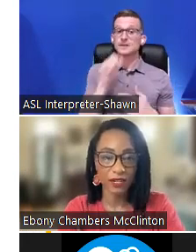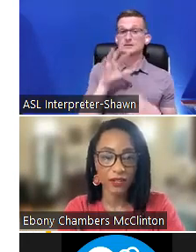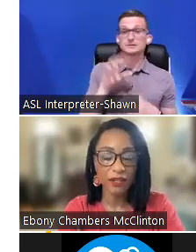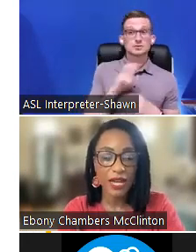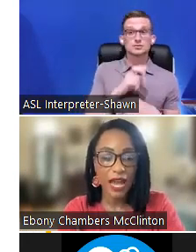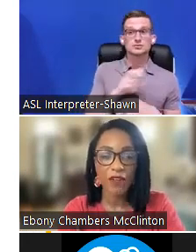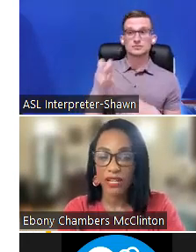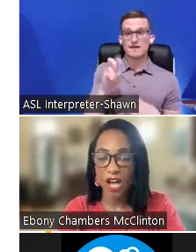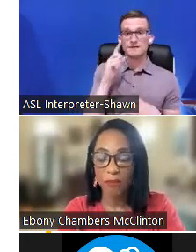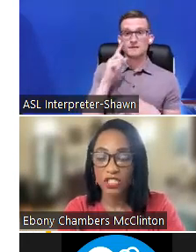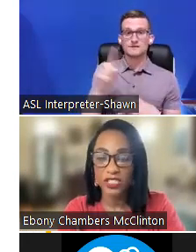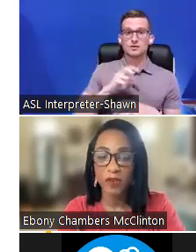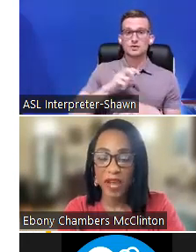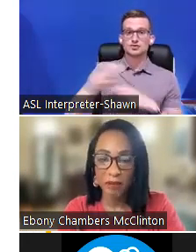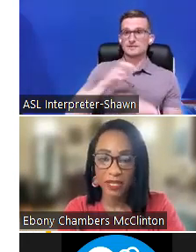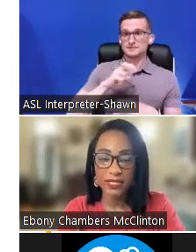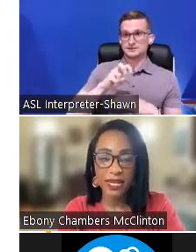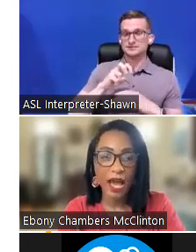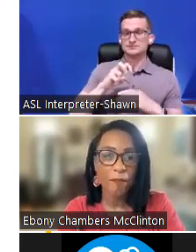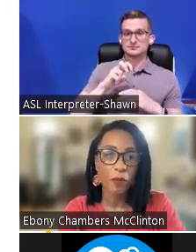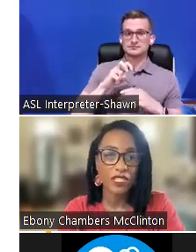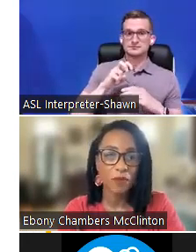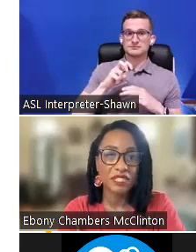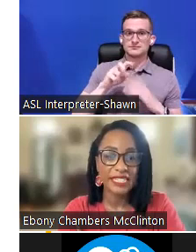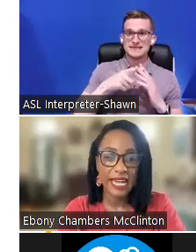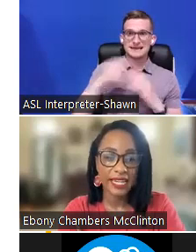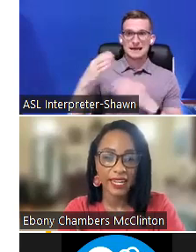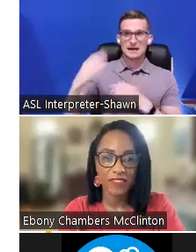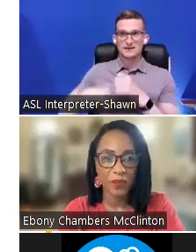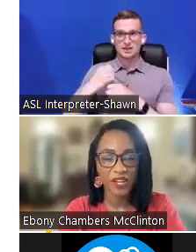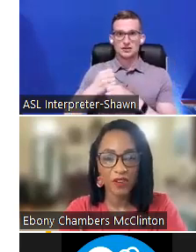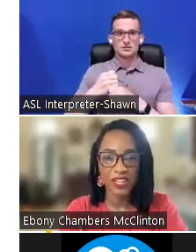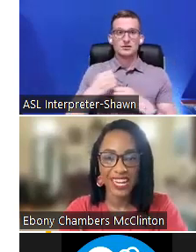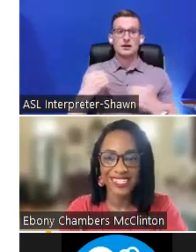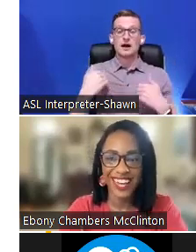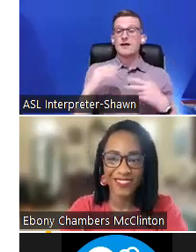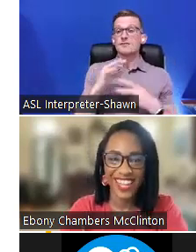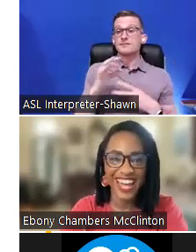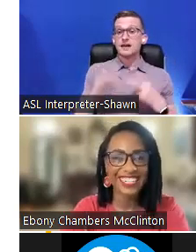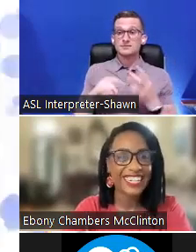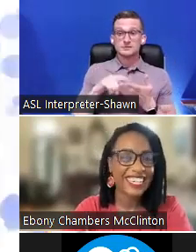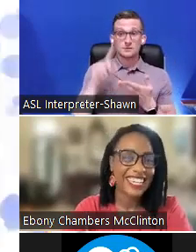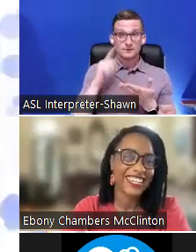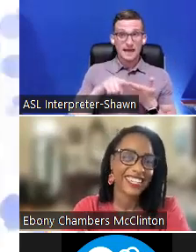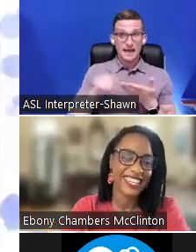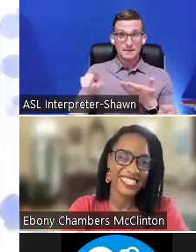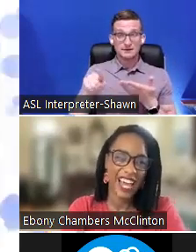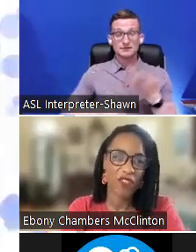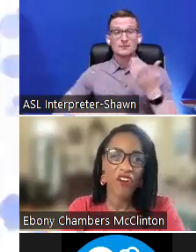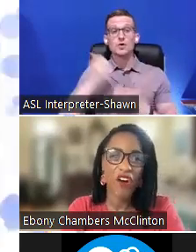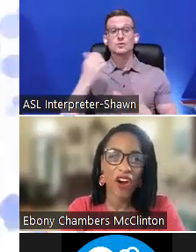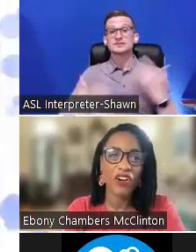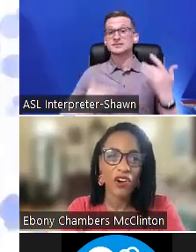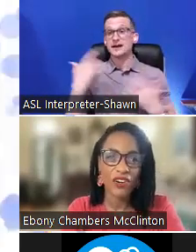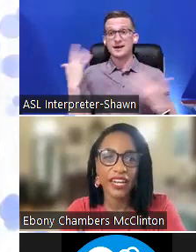the year. And there is options for payment. But what's most exciting, and I think we can go to the next slide for that, is that